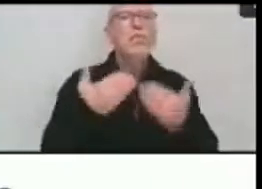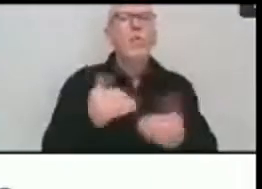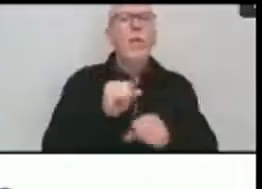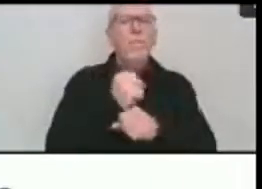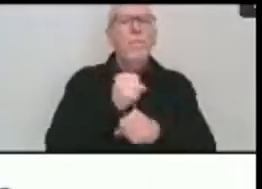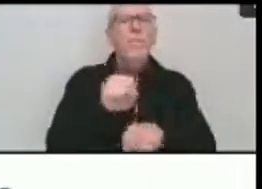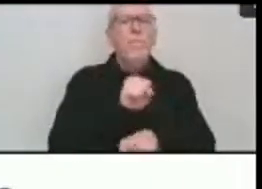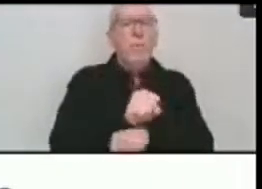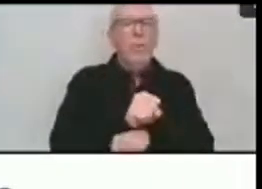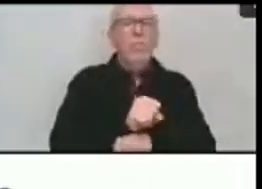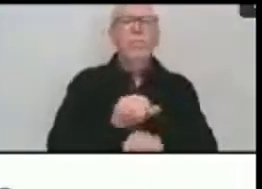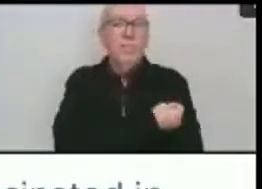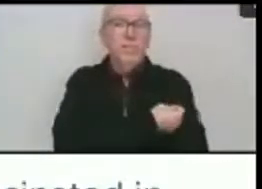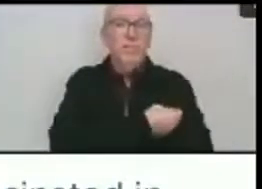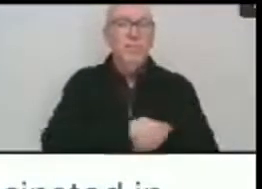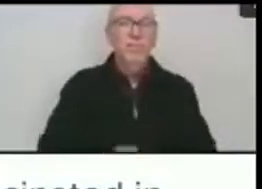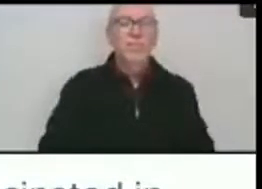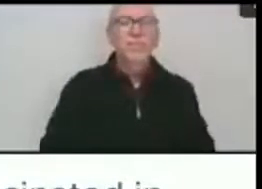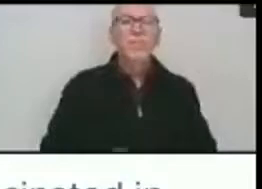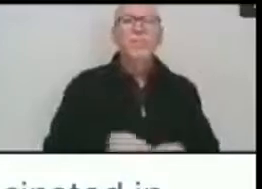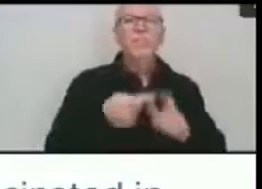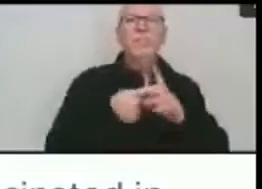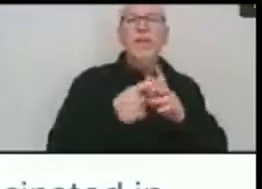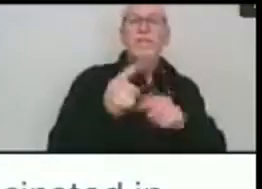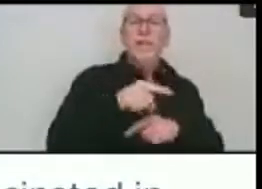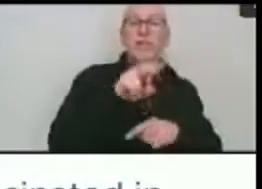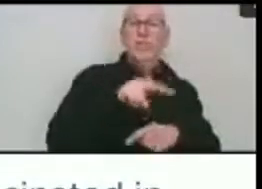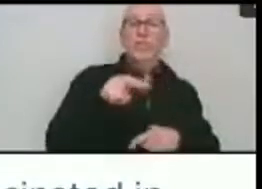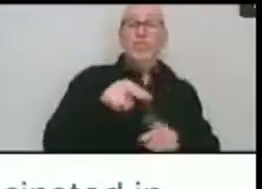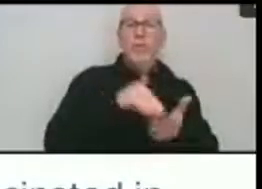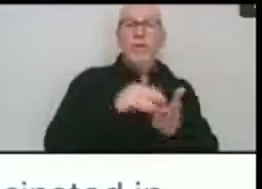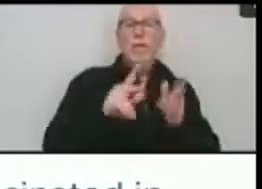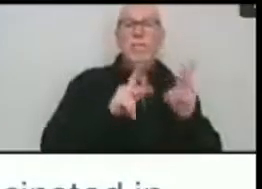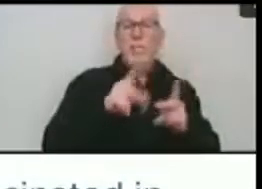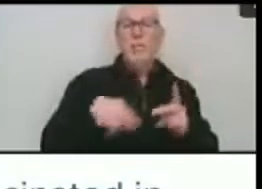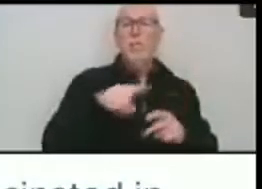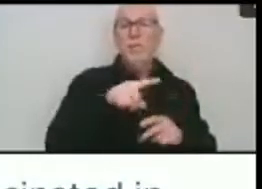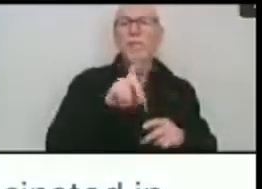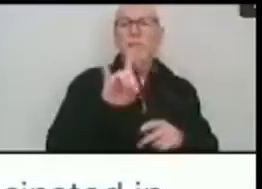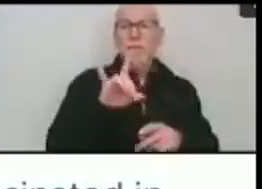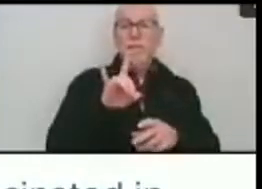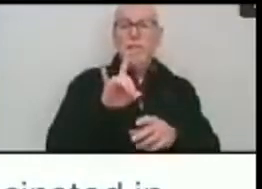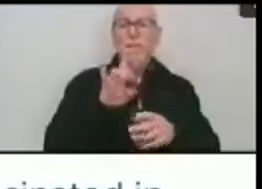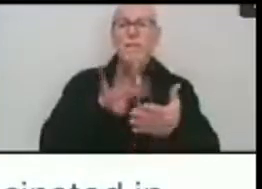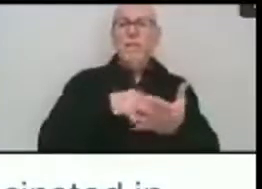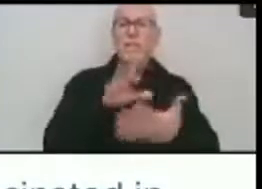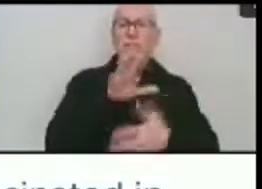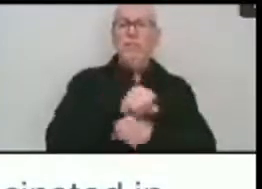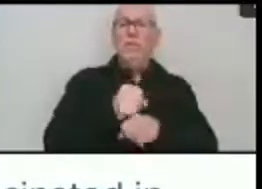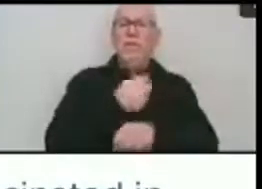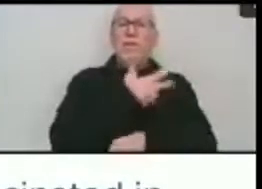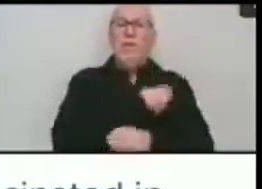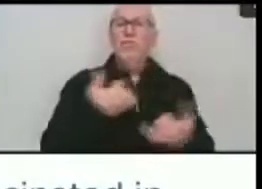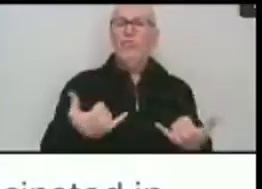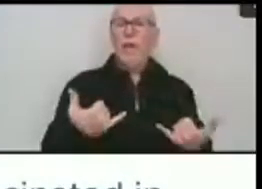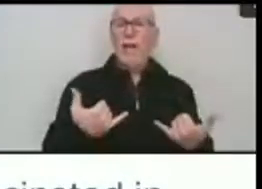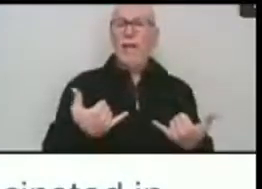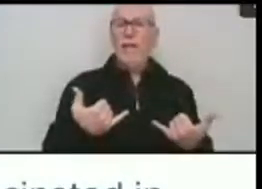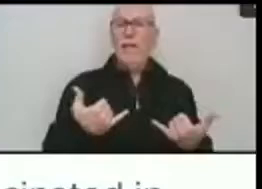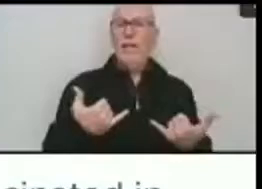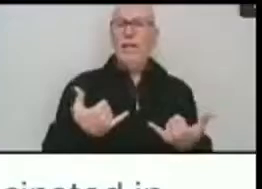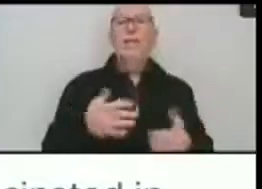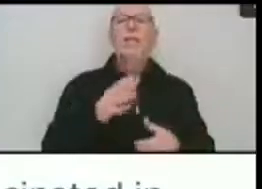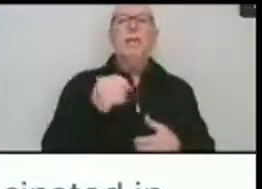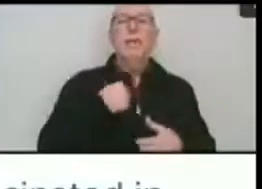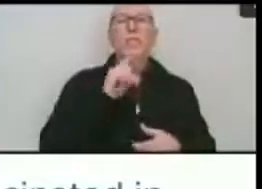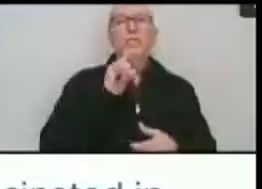January. To date, nearly 100,000 Hoosiers aged 80 and up have scheduled their appointments for their first dose, and almost 20,000